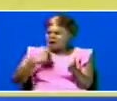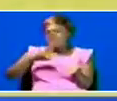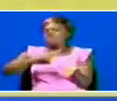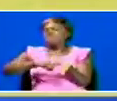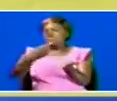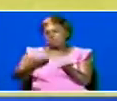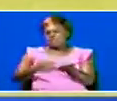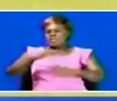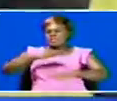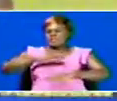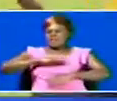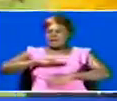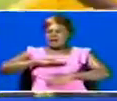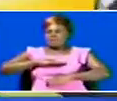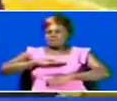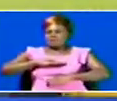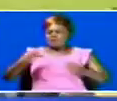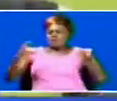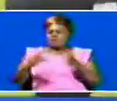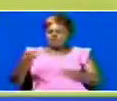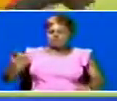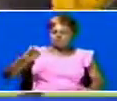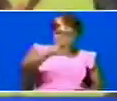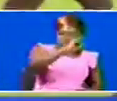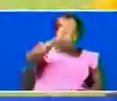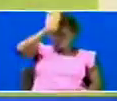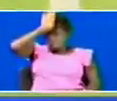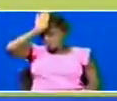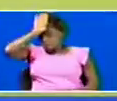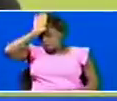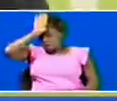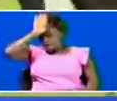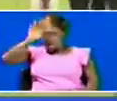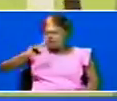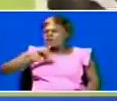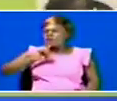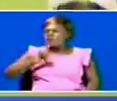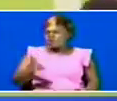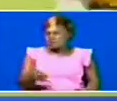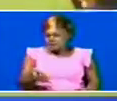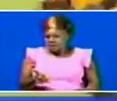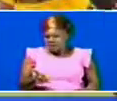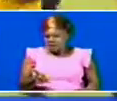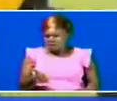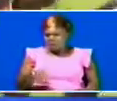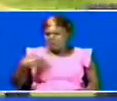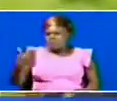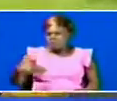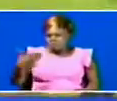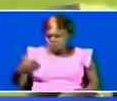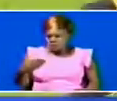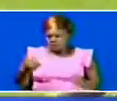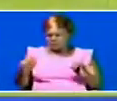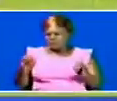resources capable of taking the Lionesses into Dubai for the tournament. Right. We have always done that, and we will always try to support